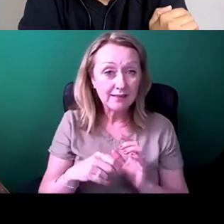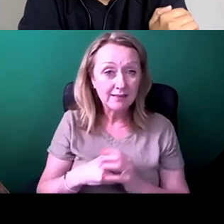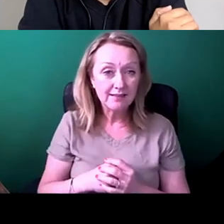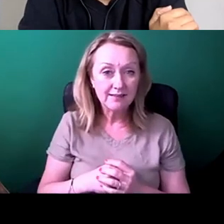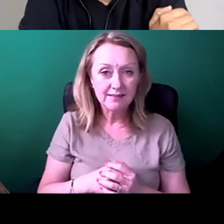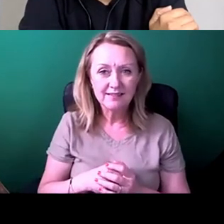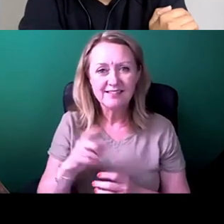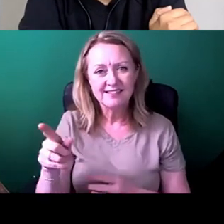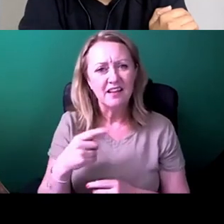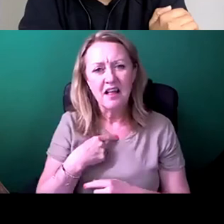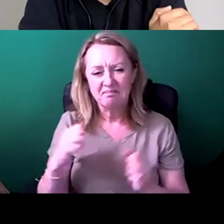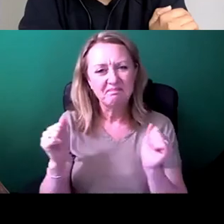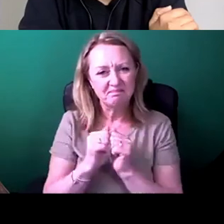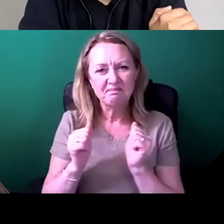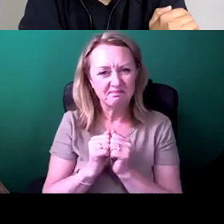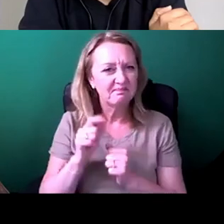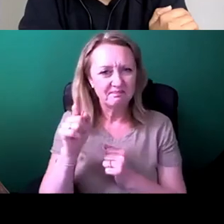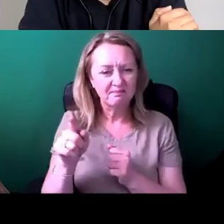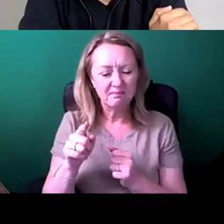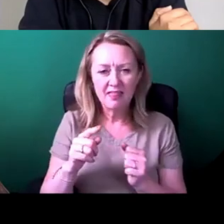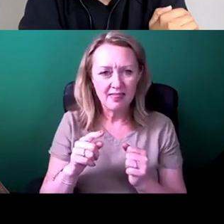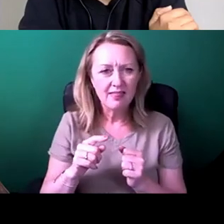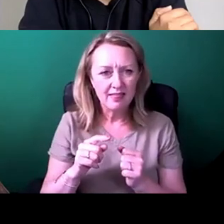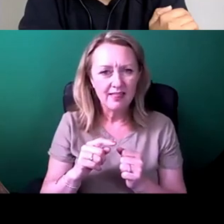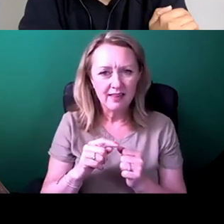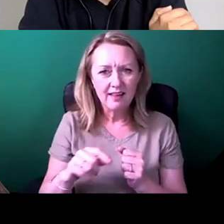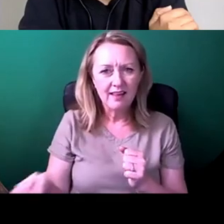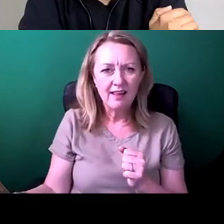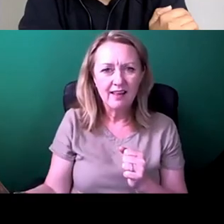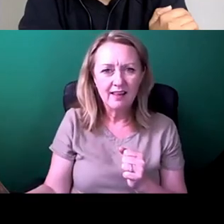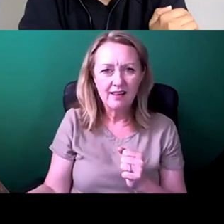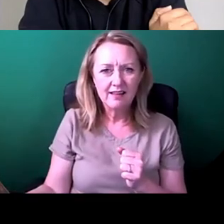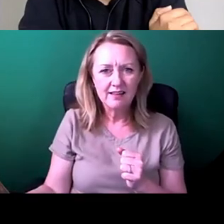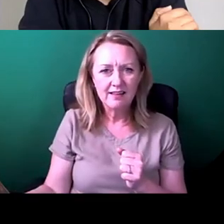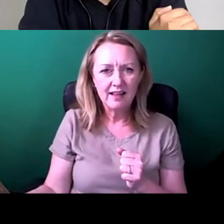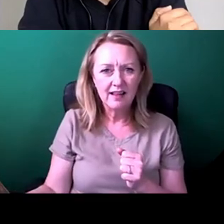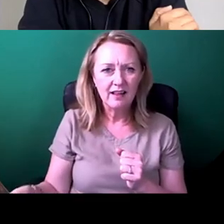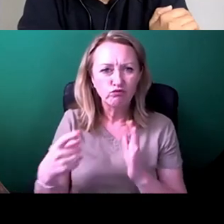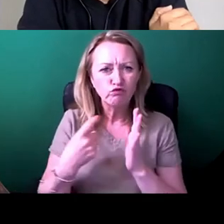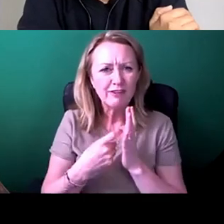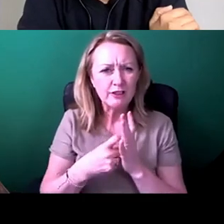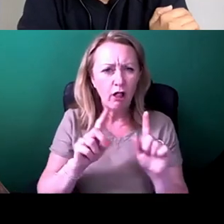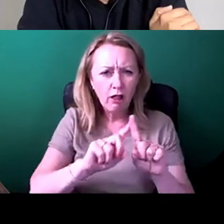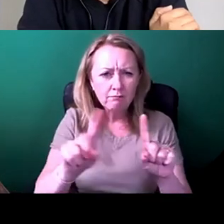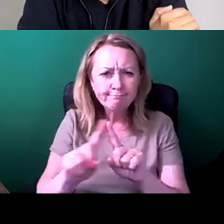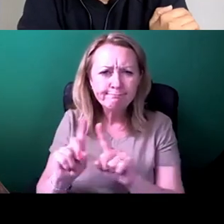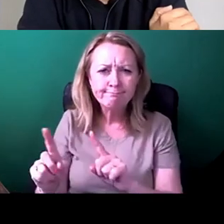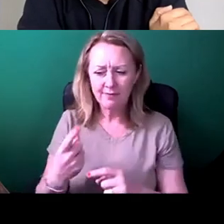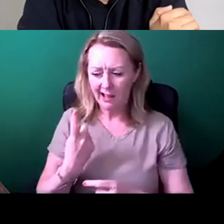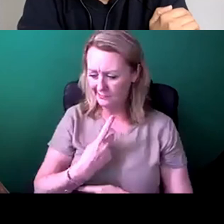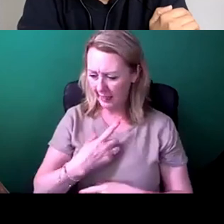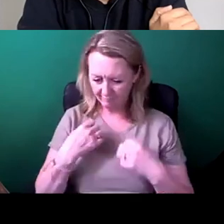I think I would echo that, and let's look at all our multiple identities that we bring, look at the selves that we